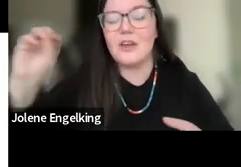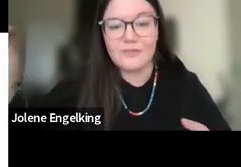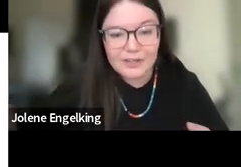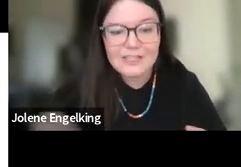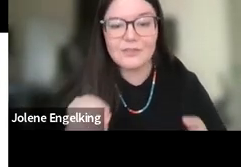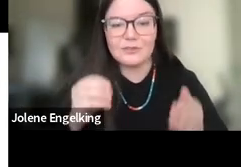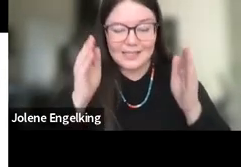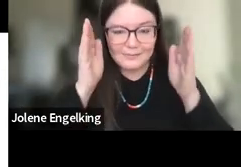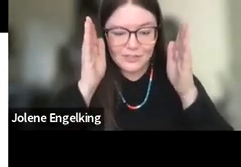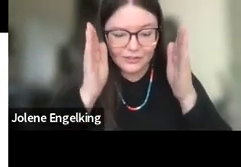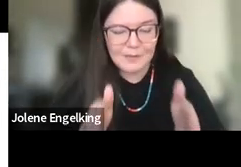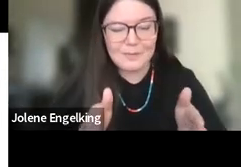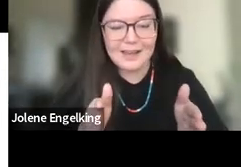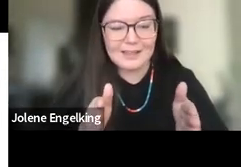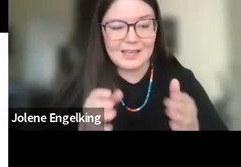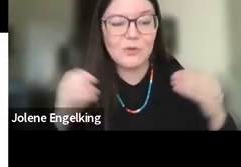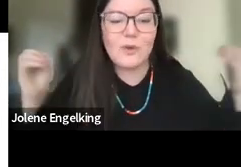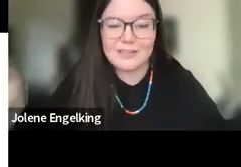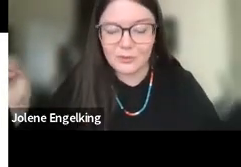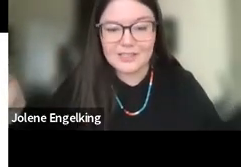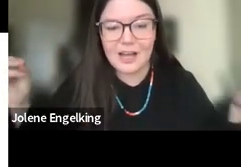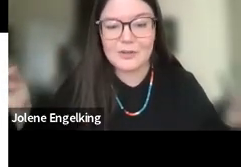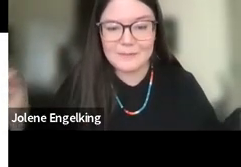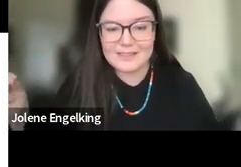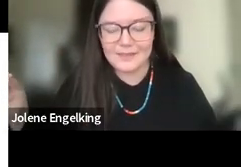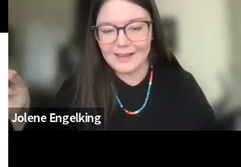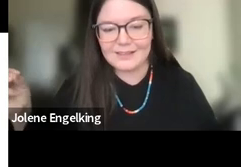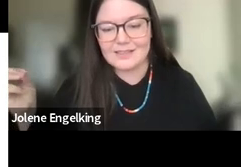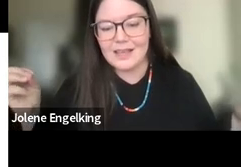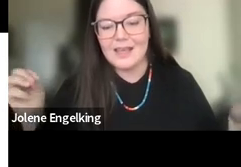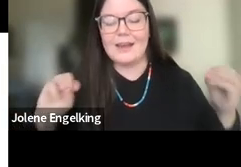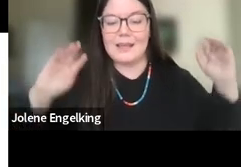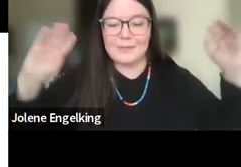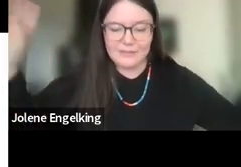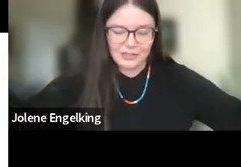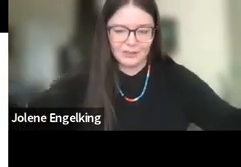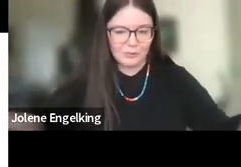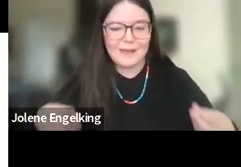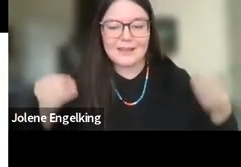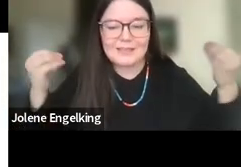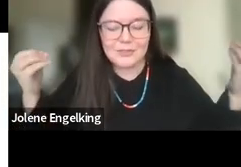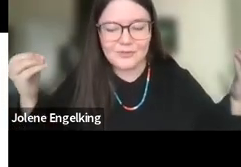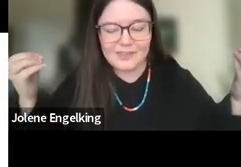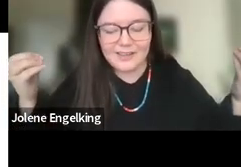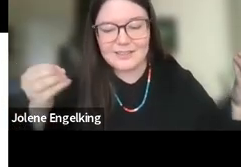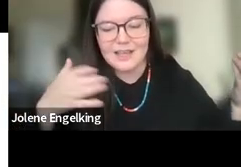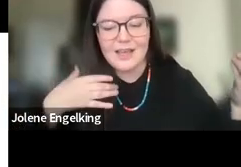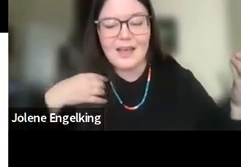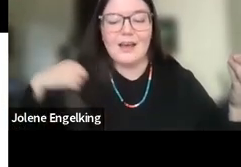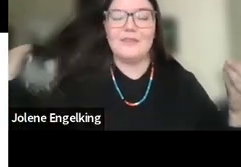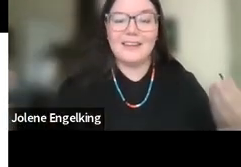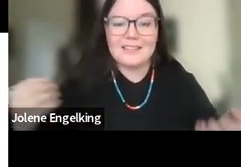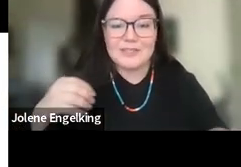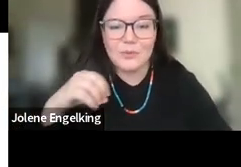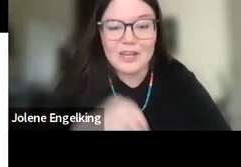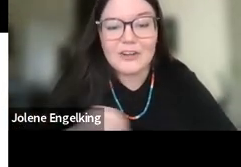was very difficult to keep turning it back because everyone wanted to only talk about domestic violence. And I kept having to try to loop it back to sexual violence.